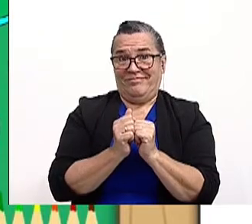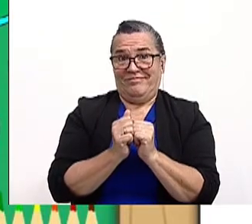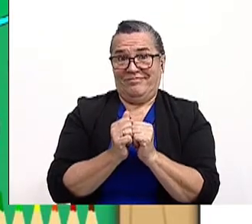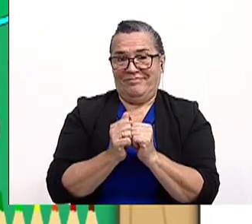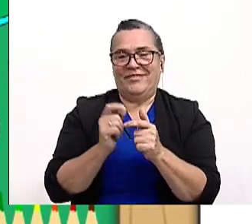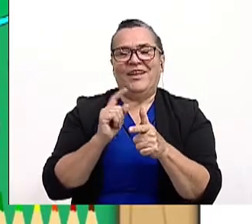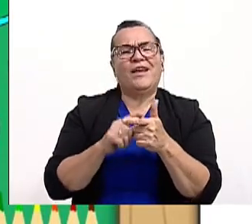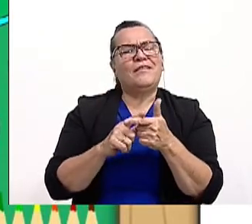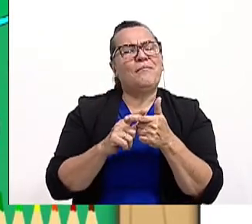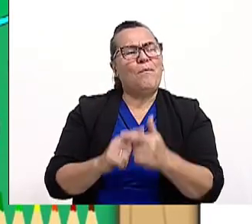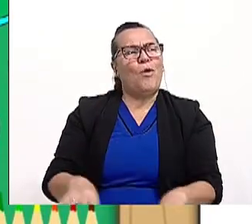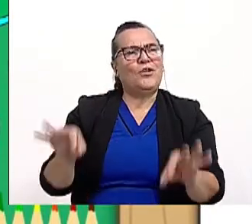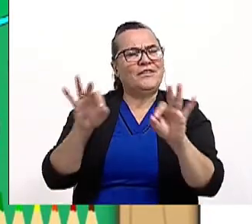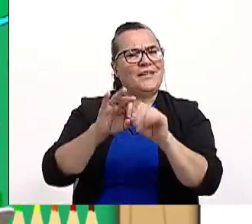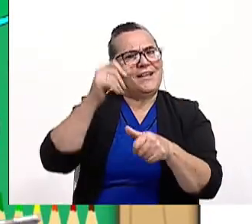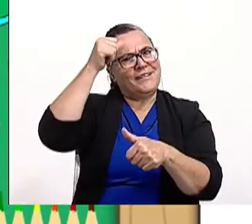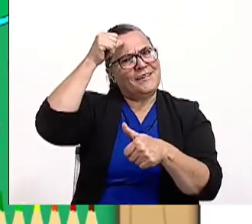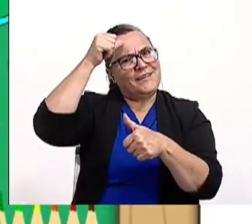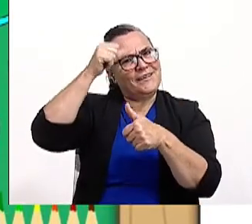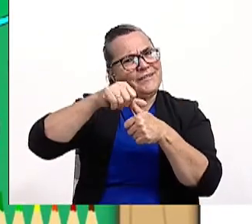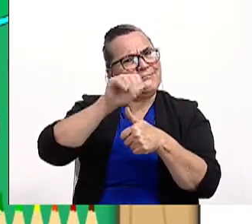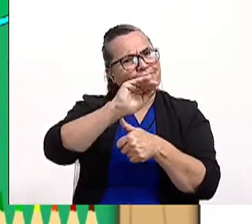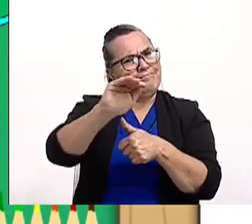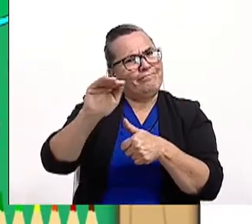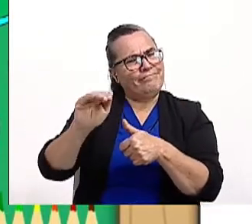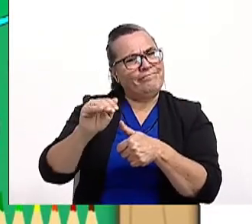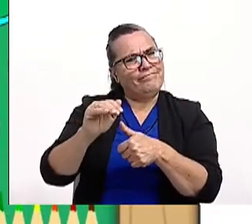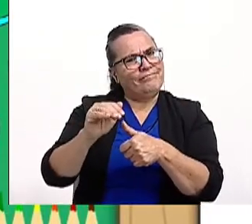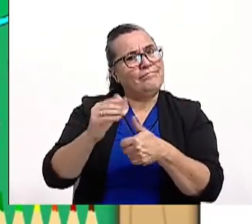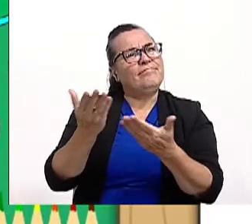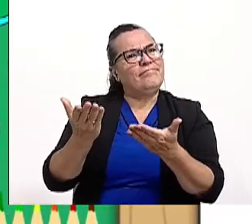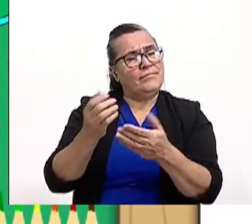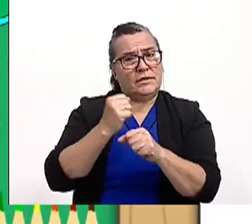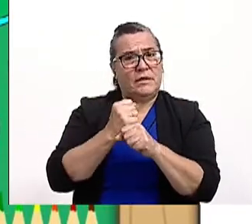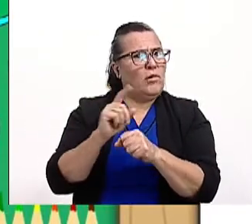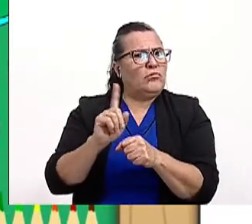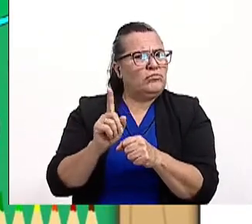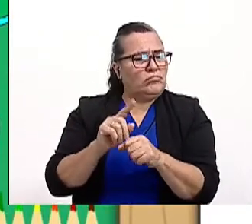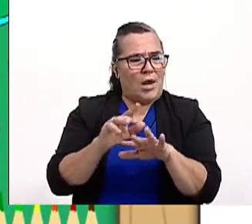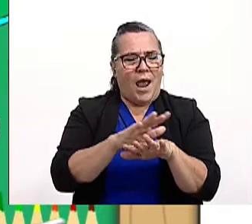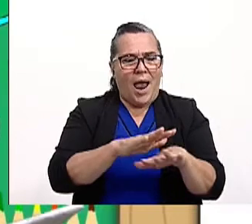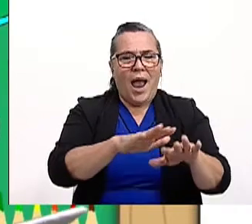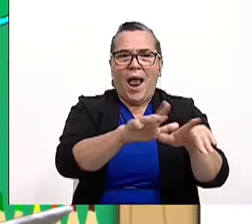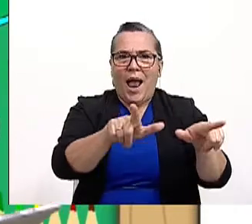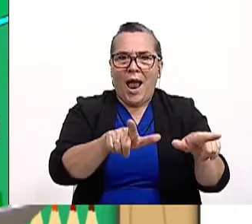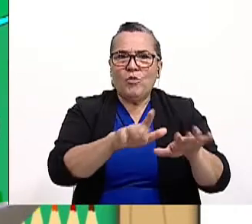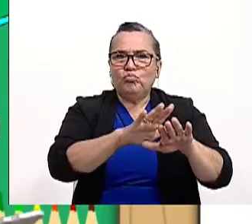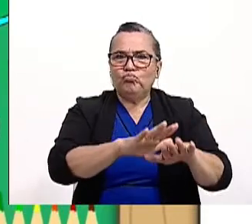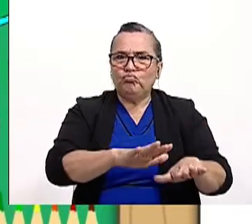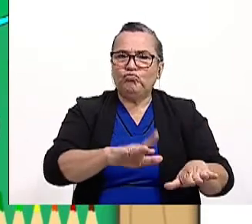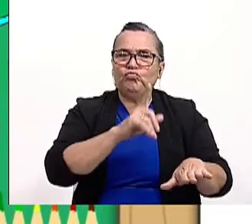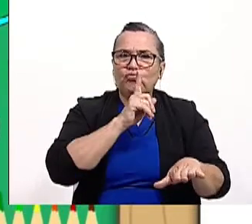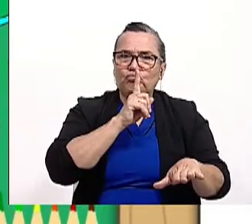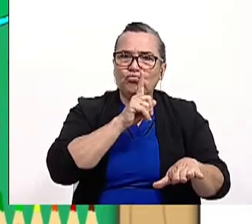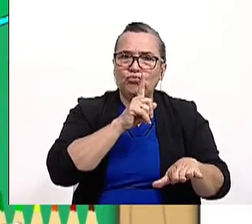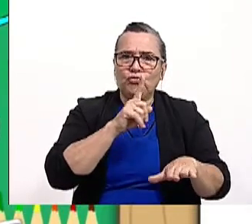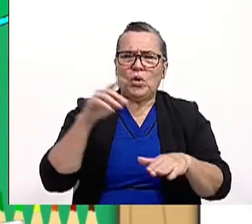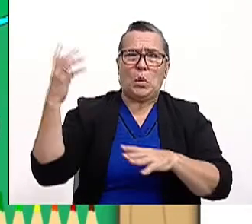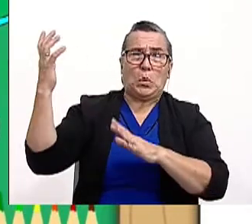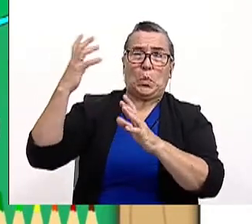And some important reminders: try to work in a quiet place, avoid loud